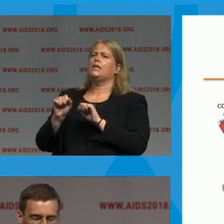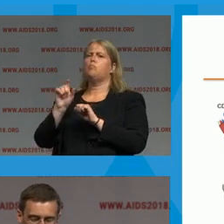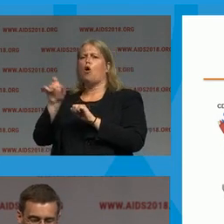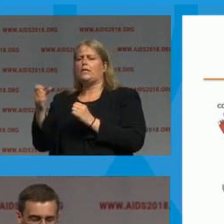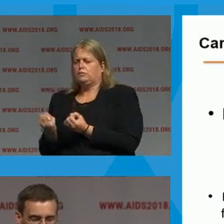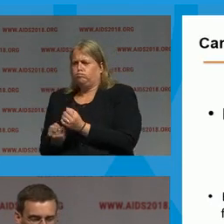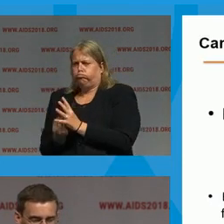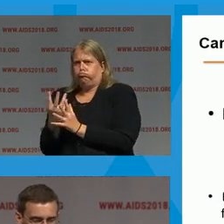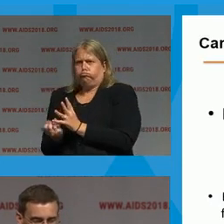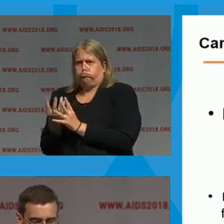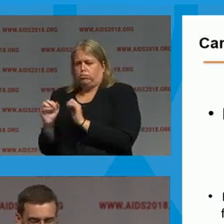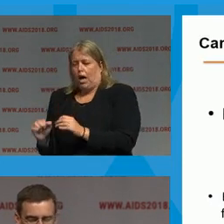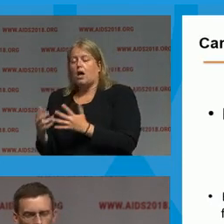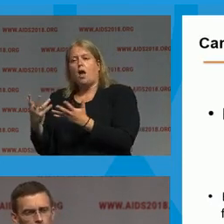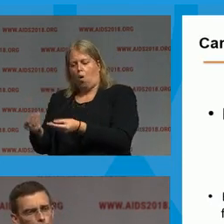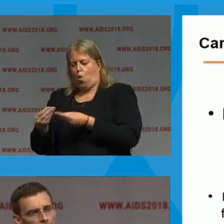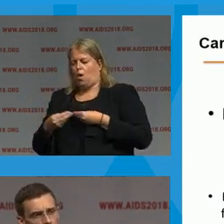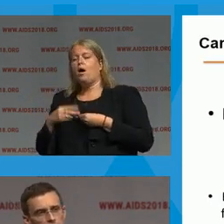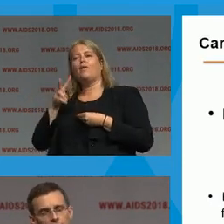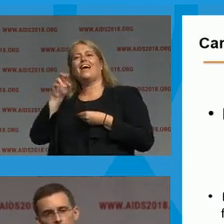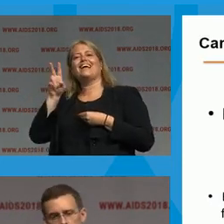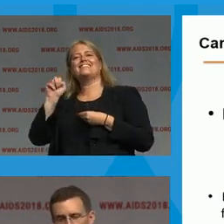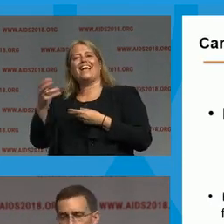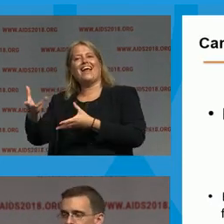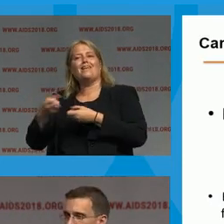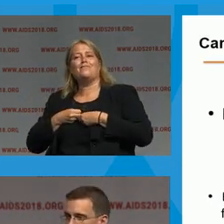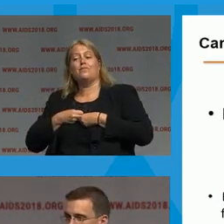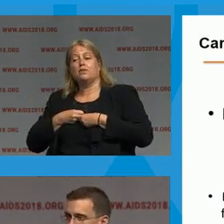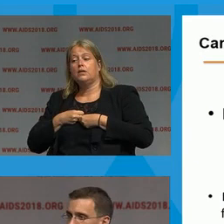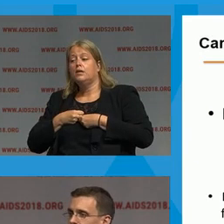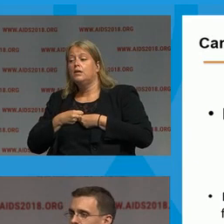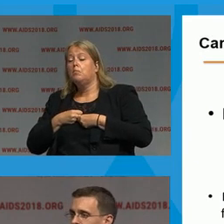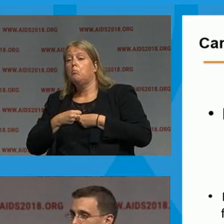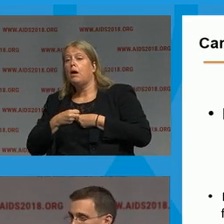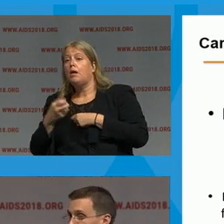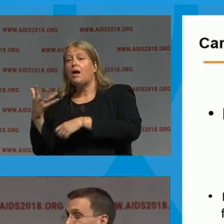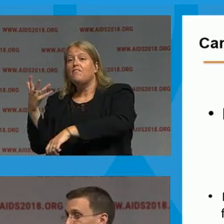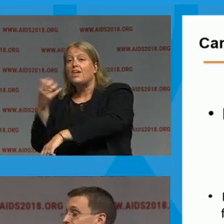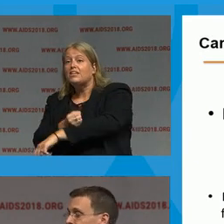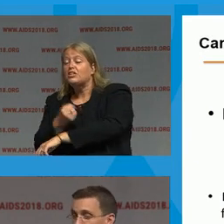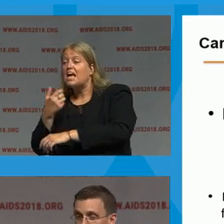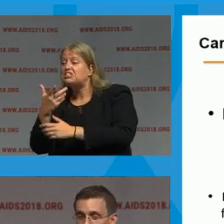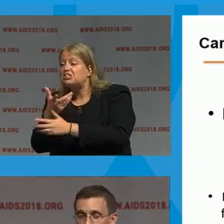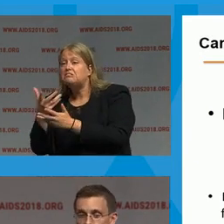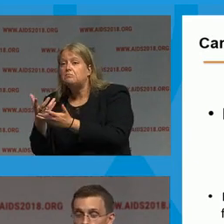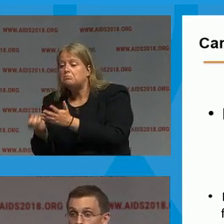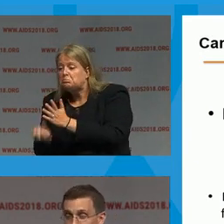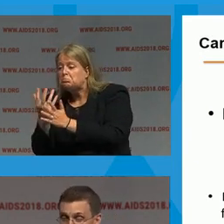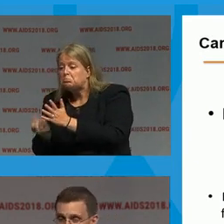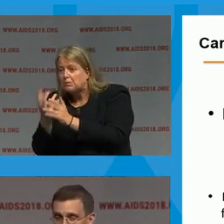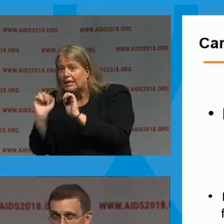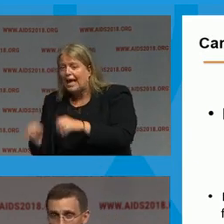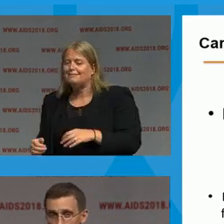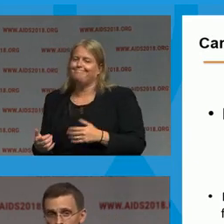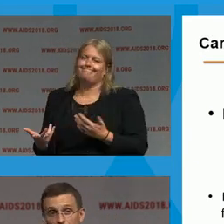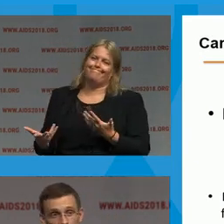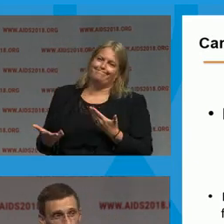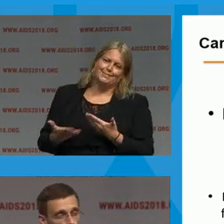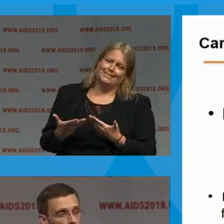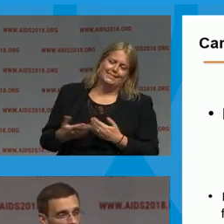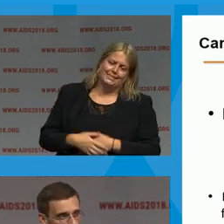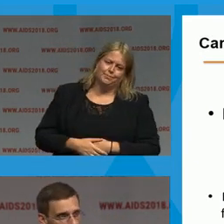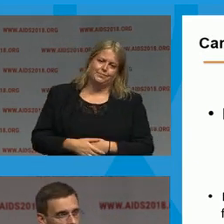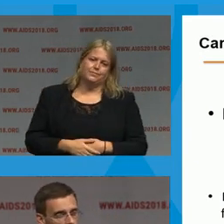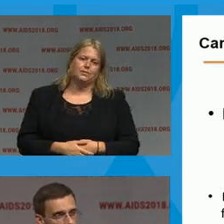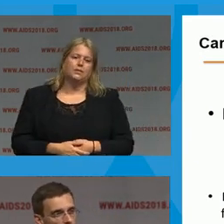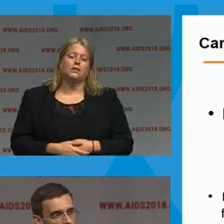that works. So can these be elicited by vaccination? Unfortunately, the answer is not easily. And we